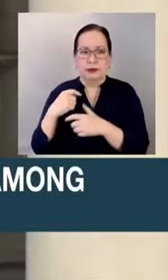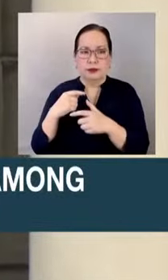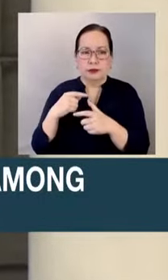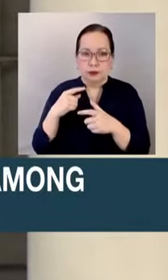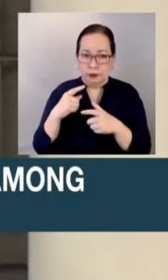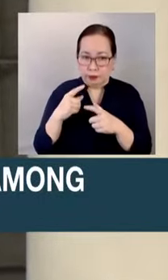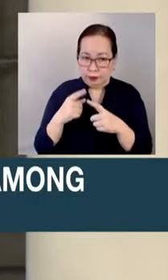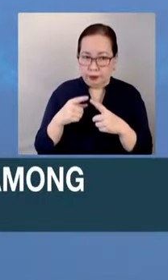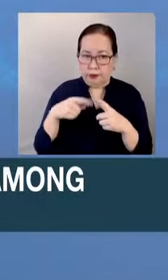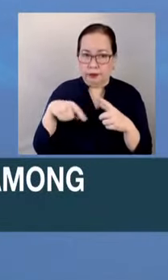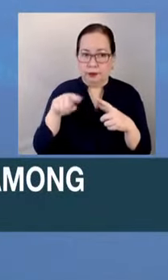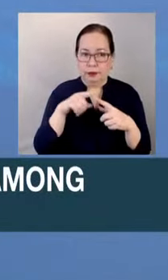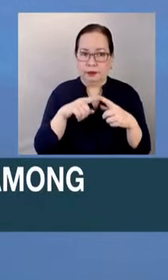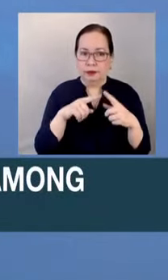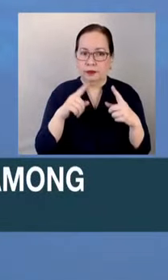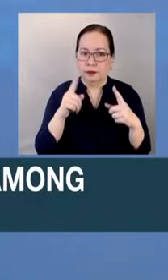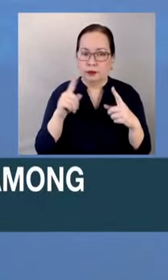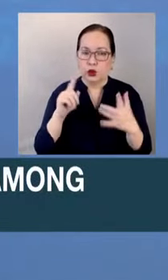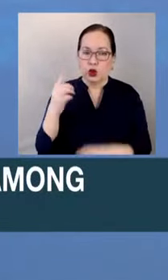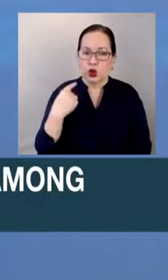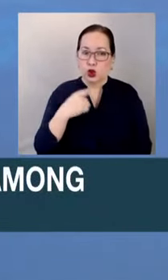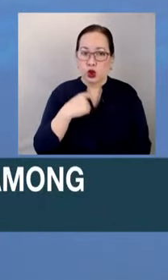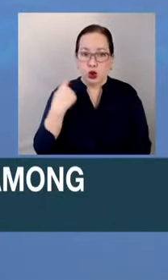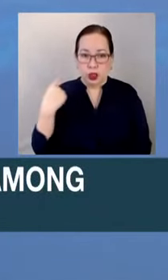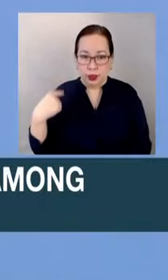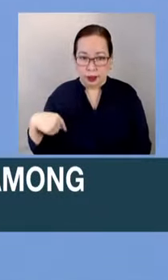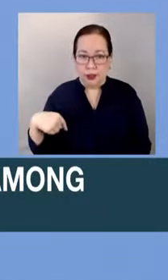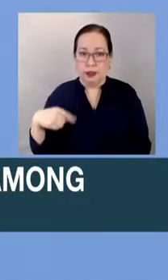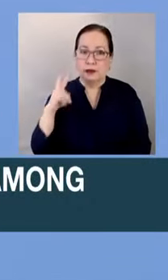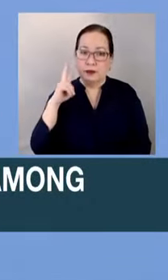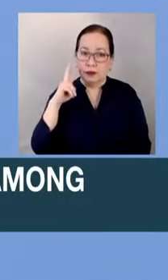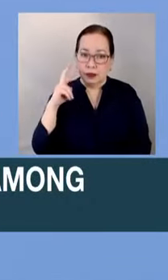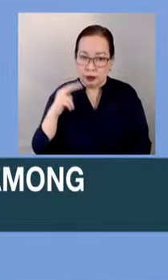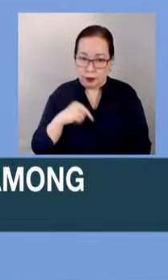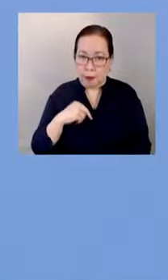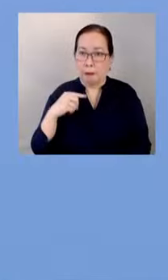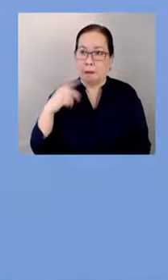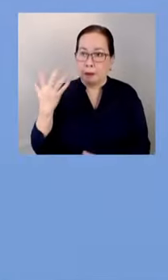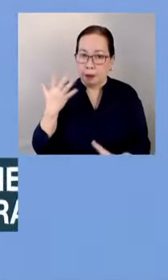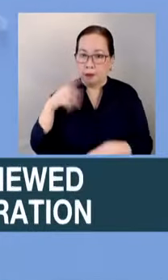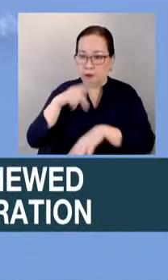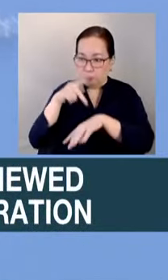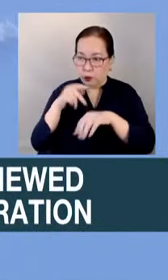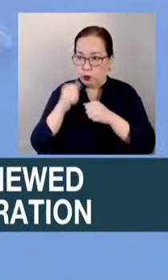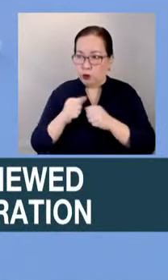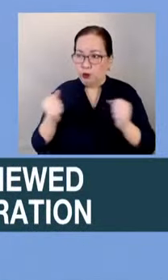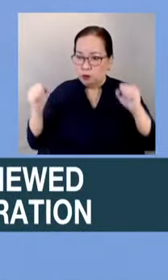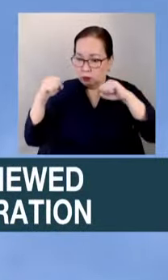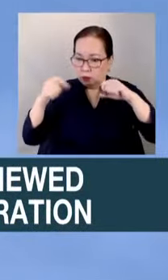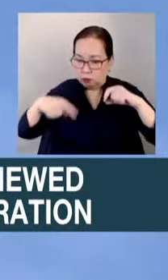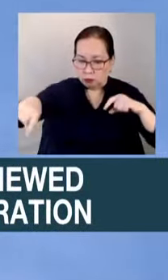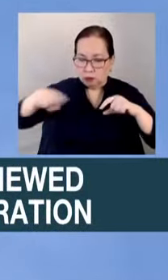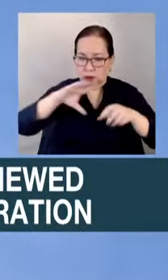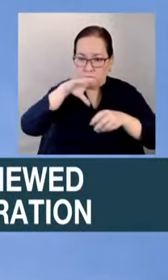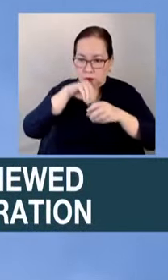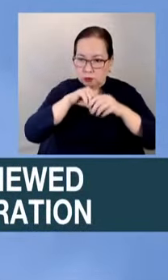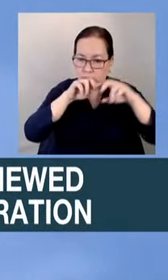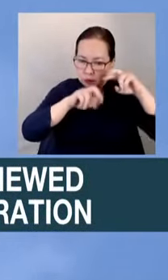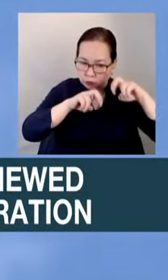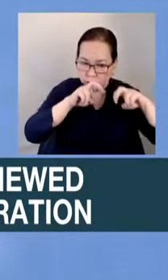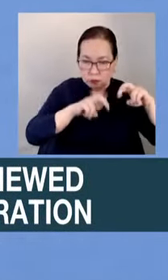Philippines, China, and Vietnam for a joint marine seismic undertaking in the South China Sea. One of the petitioners, Bayan's Teddy Casino, said